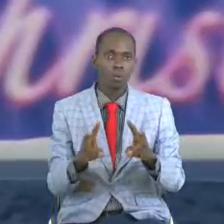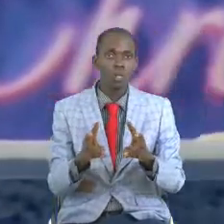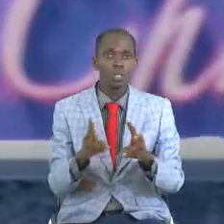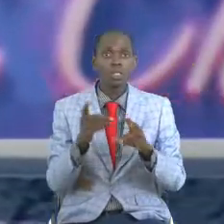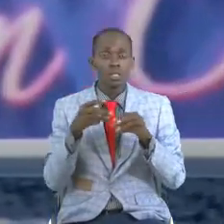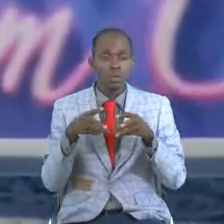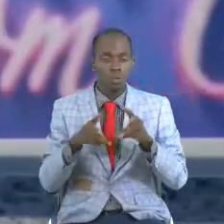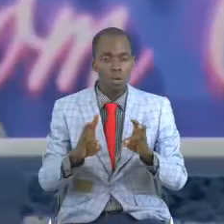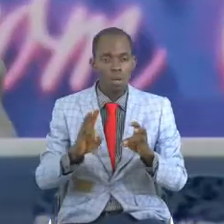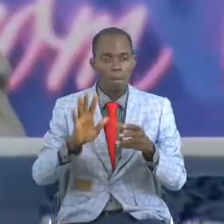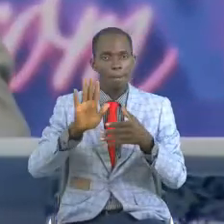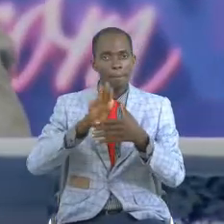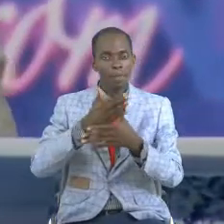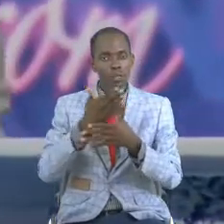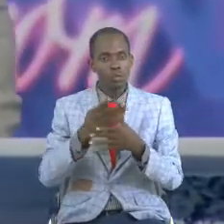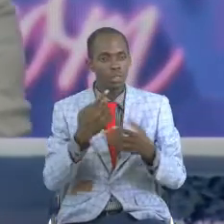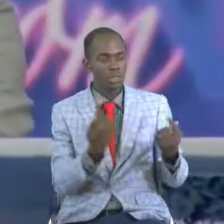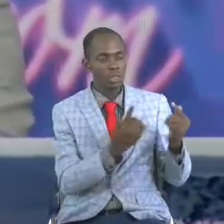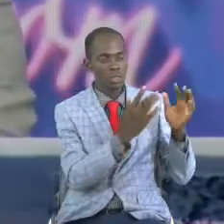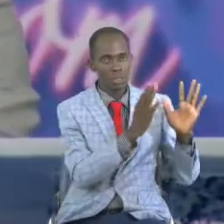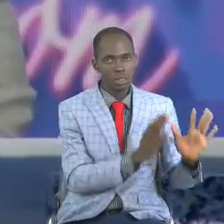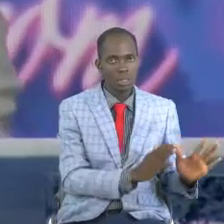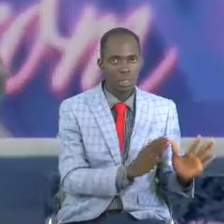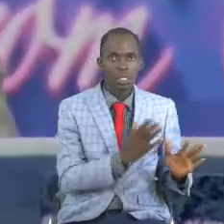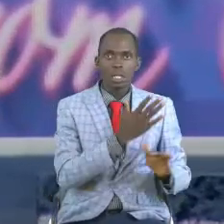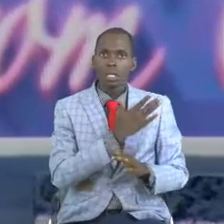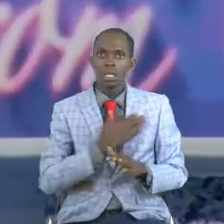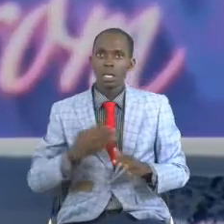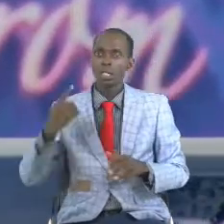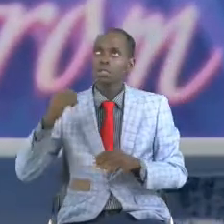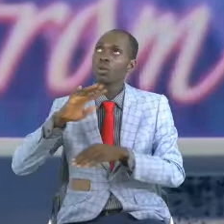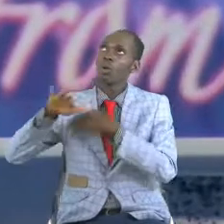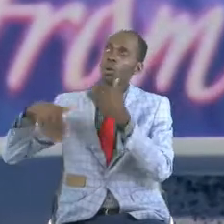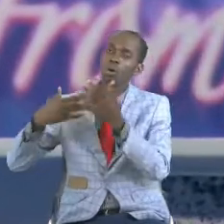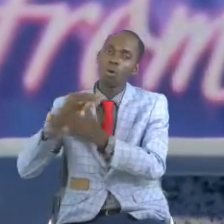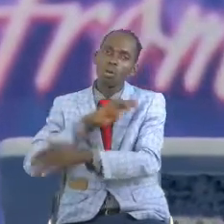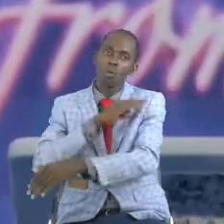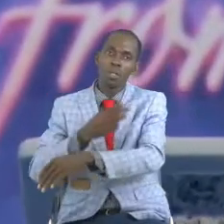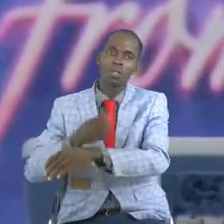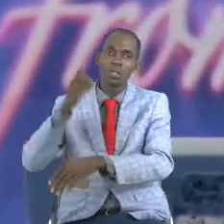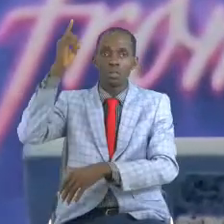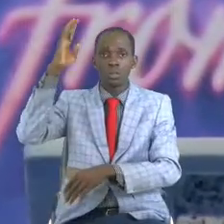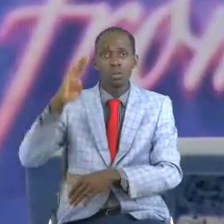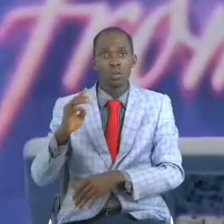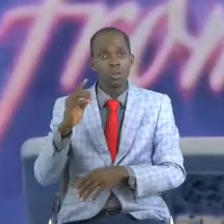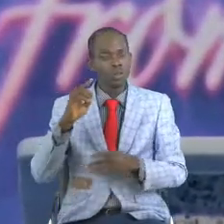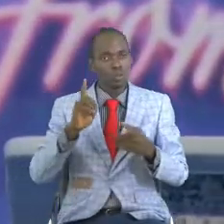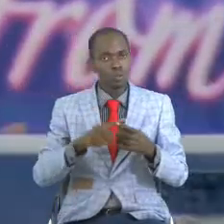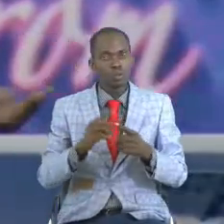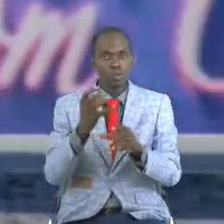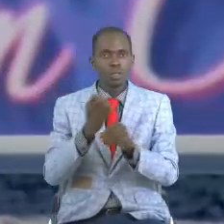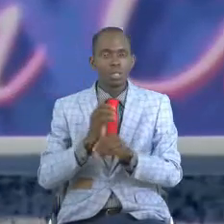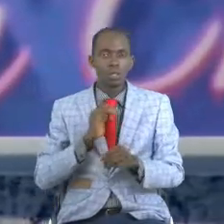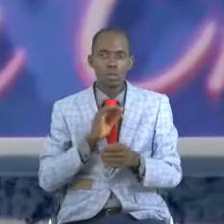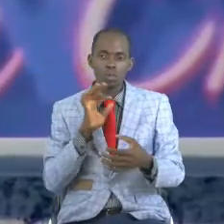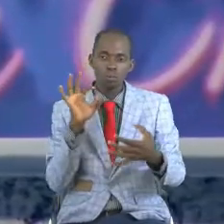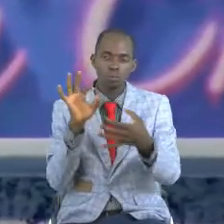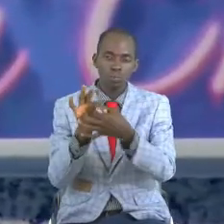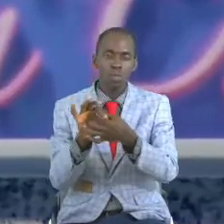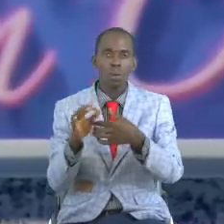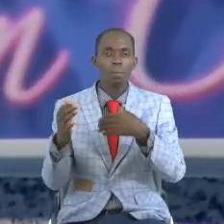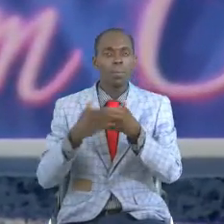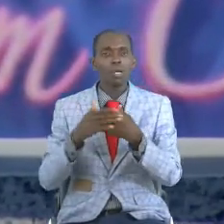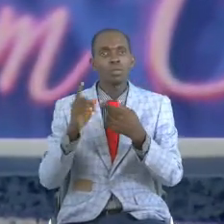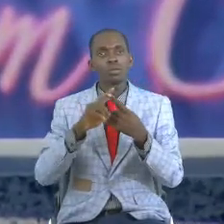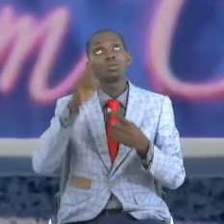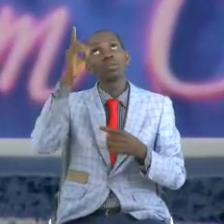the sinner and the Almighty God to get us reconciled unto God. He said, I